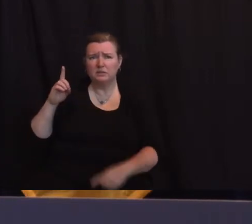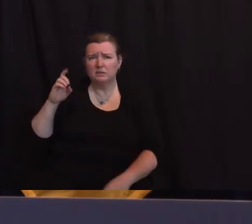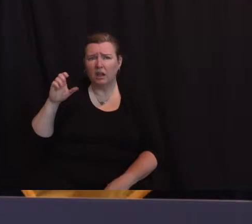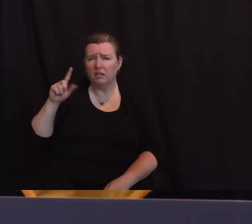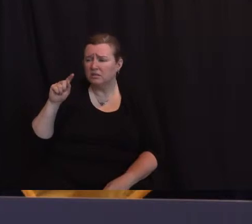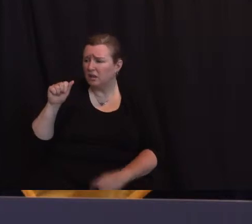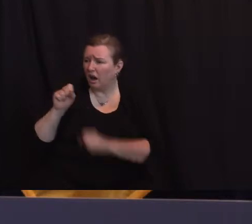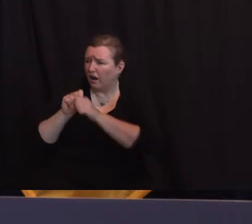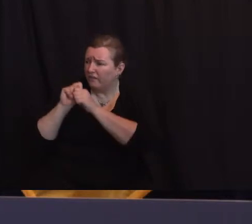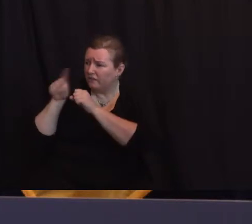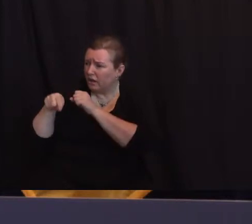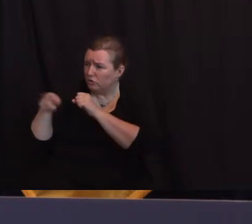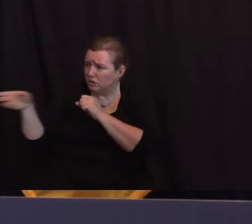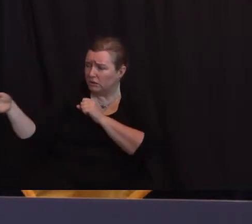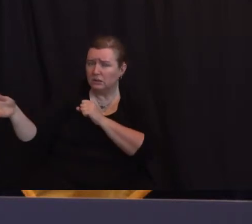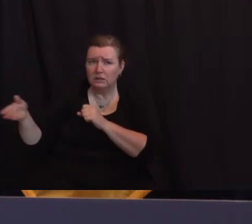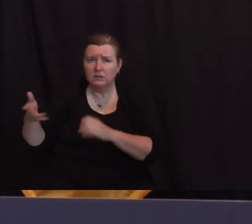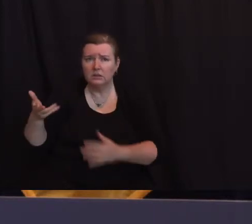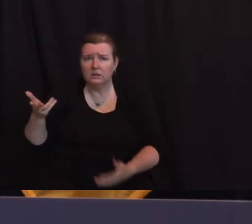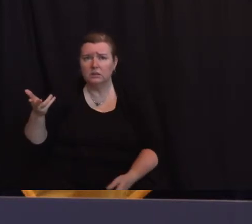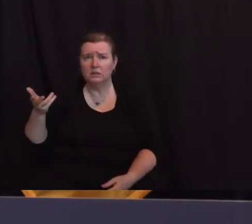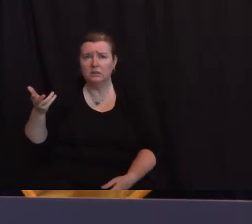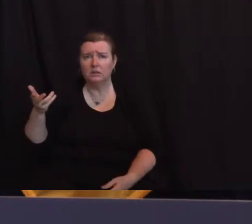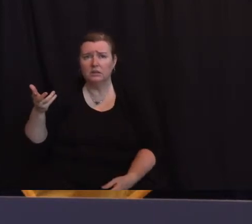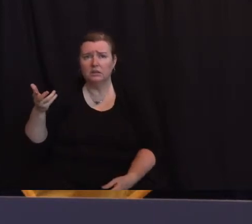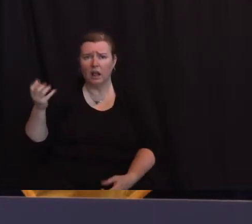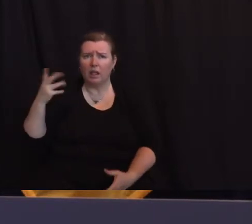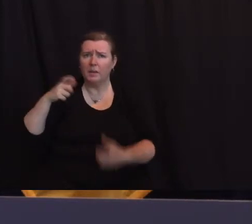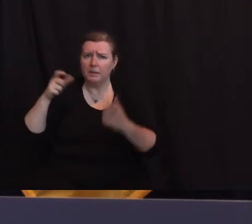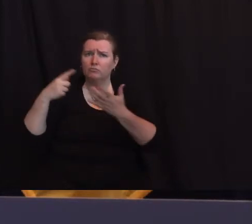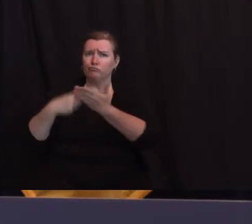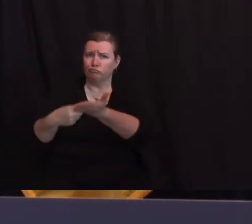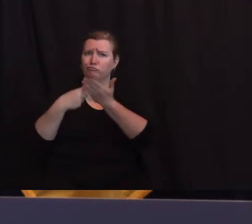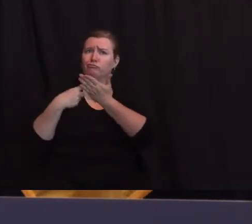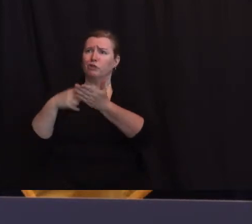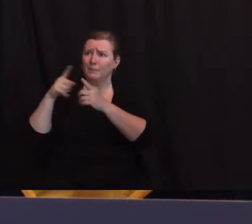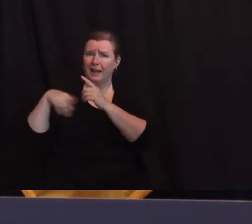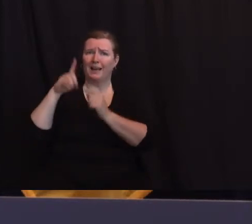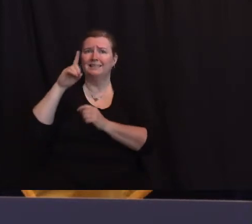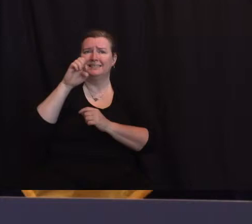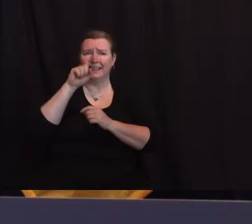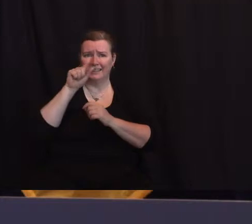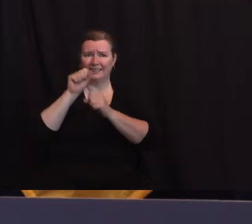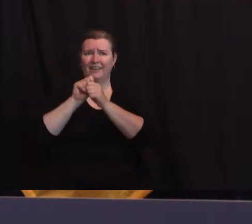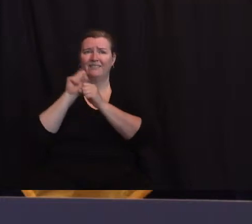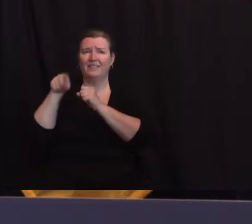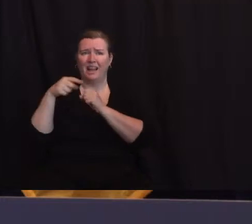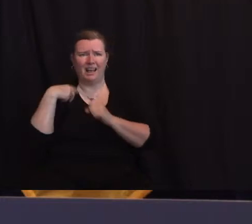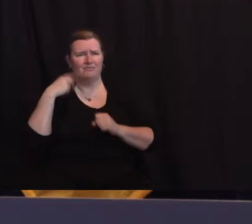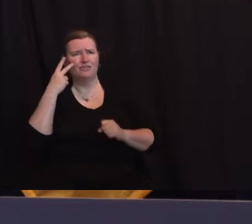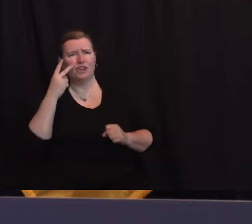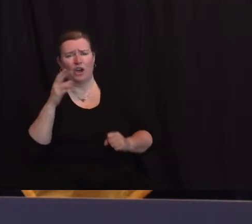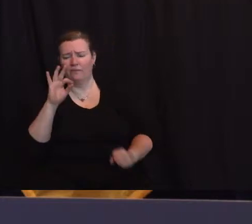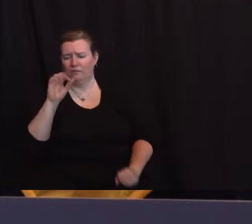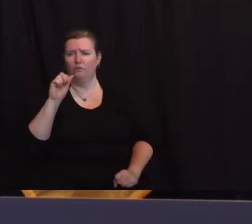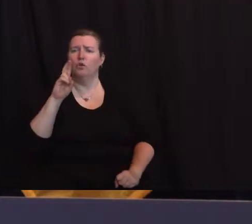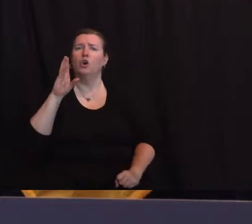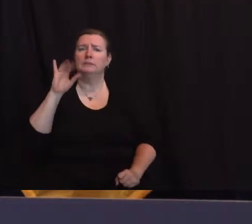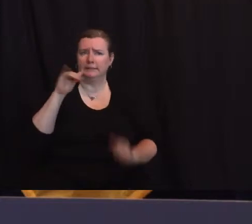I was going to ask. Big discussion about the Delta variant this morning. I saw Tony Fauci talking about it on